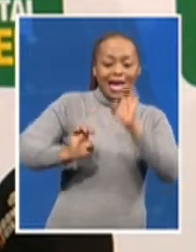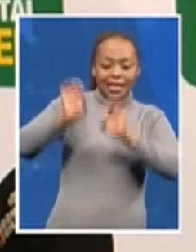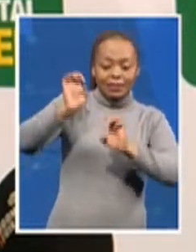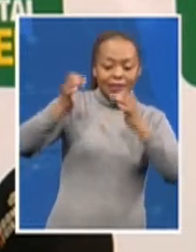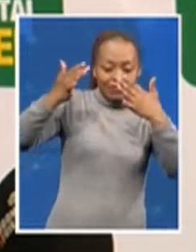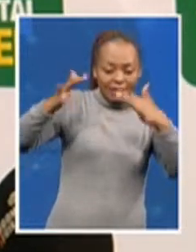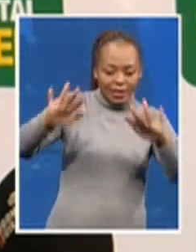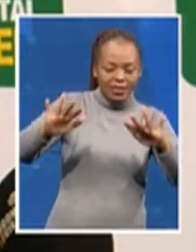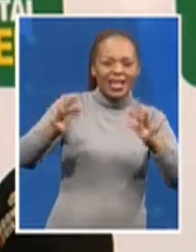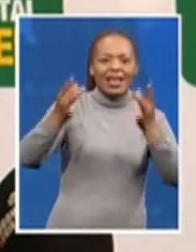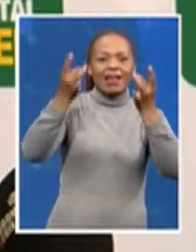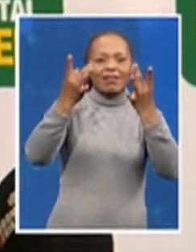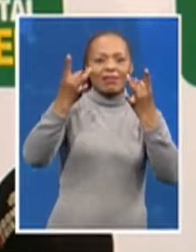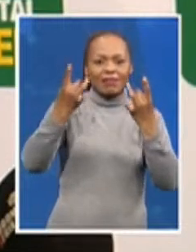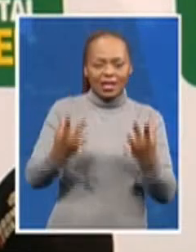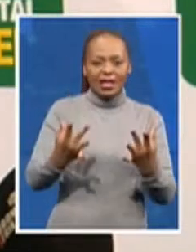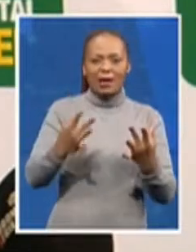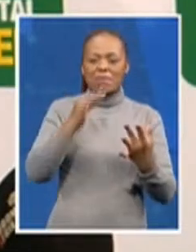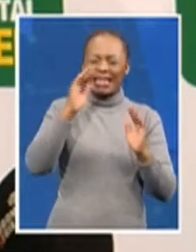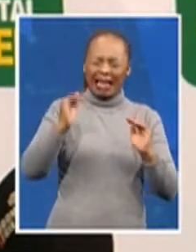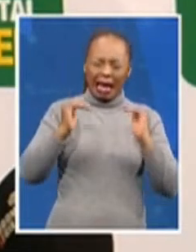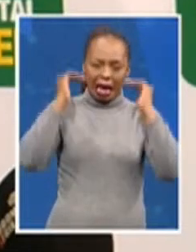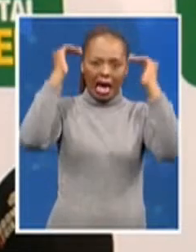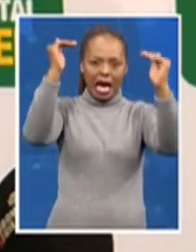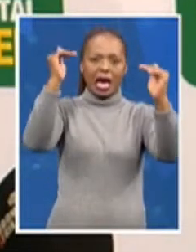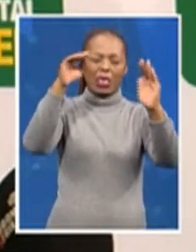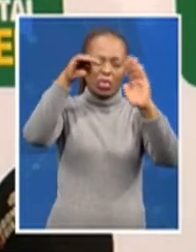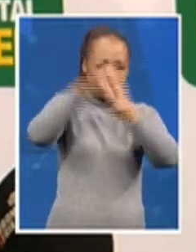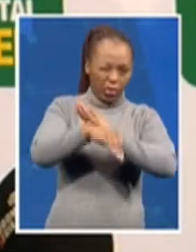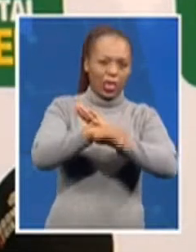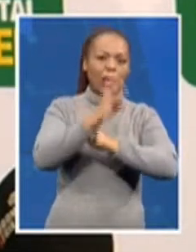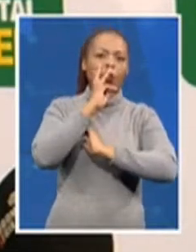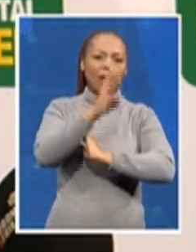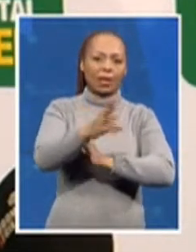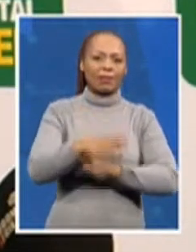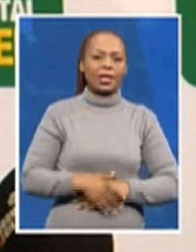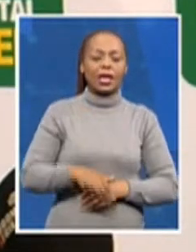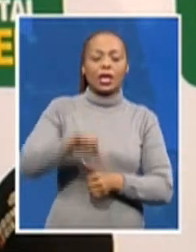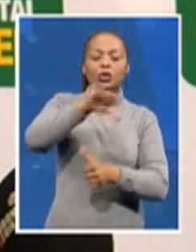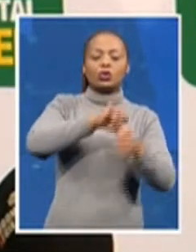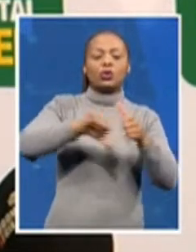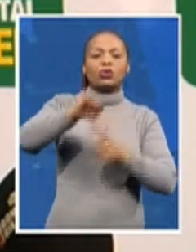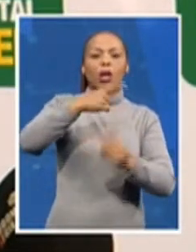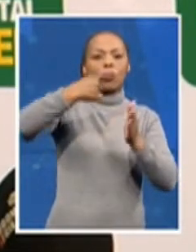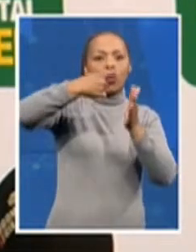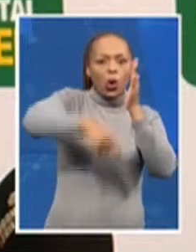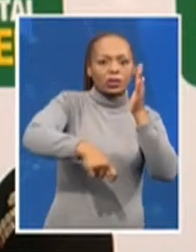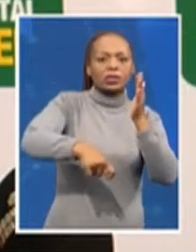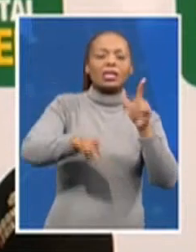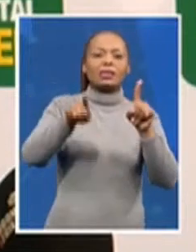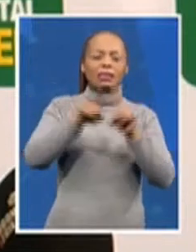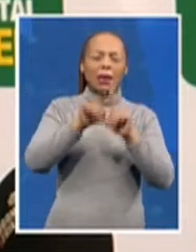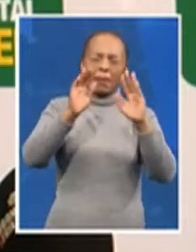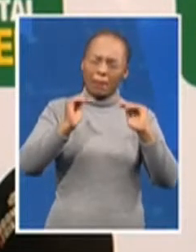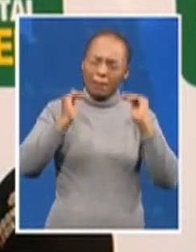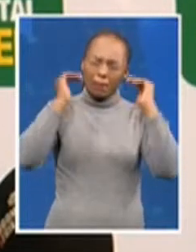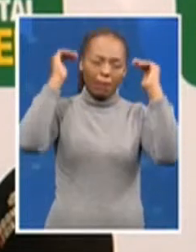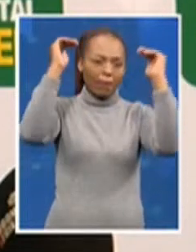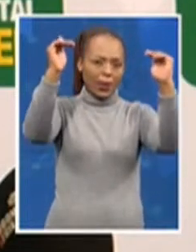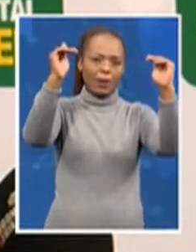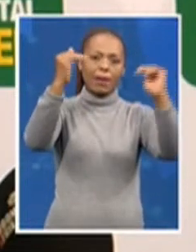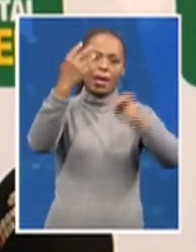higher. The social cost has also been very high. Apart from placing thousands of